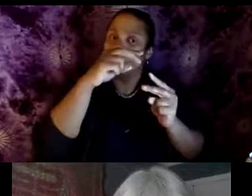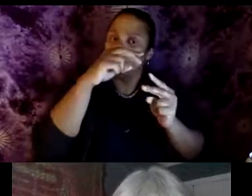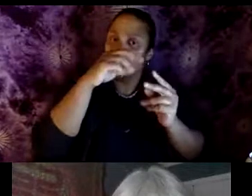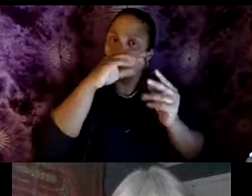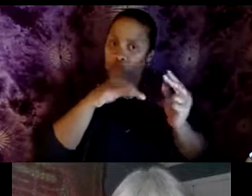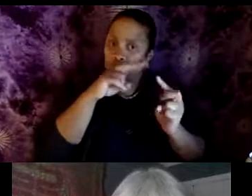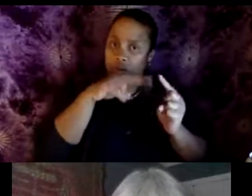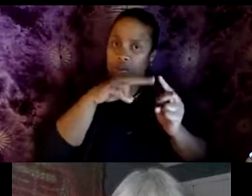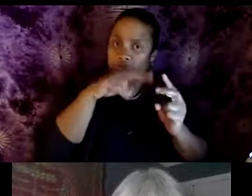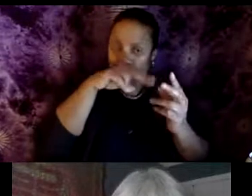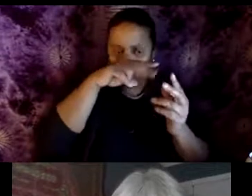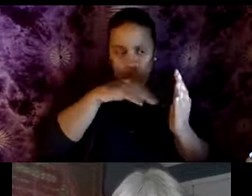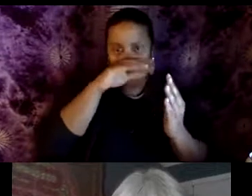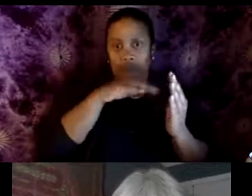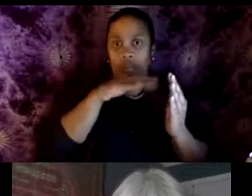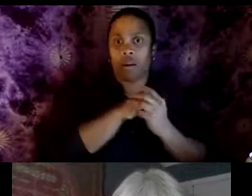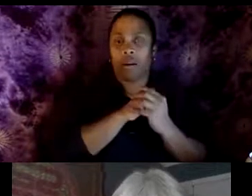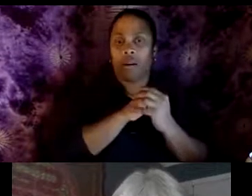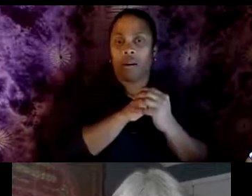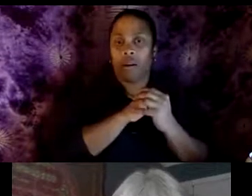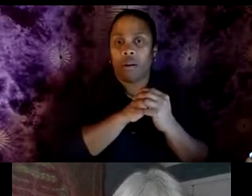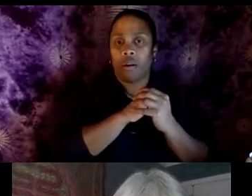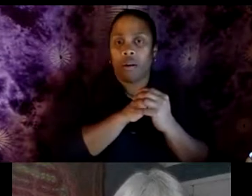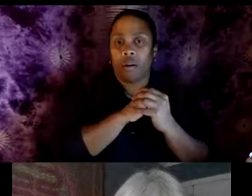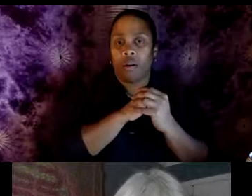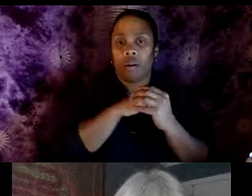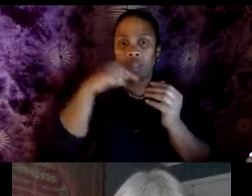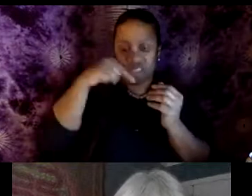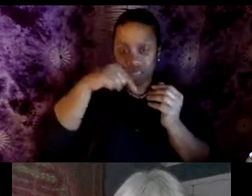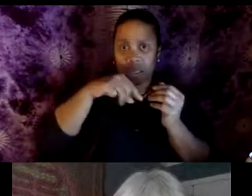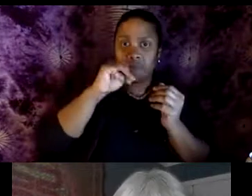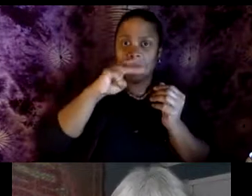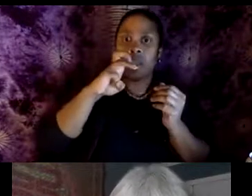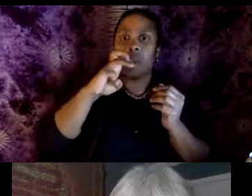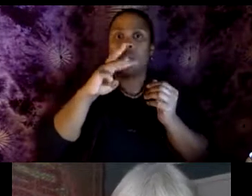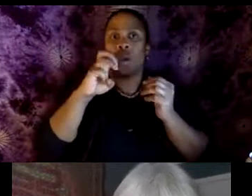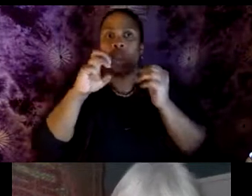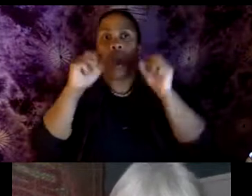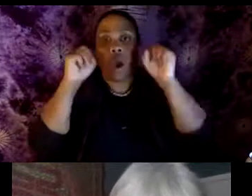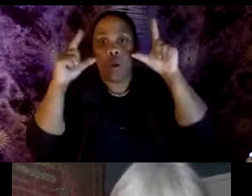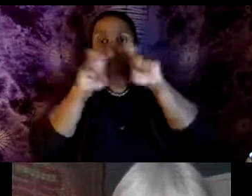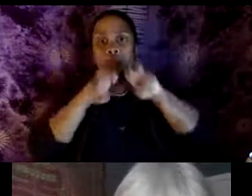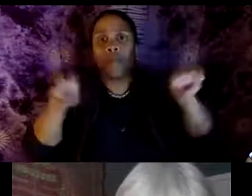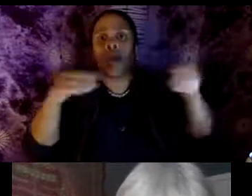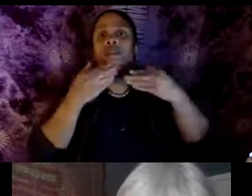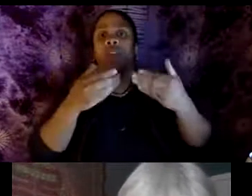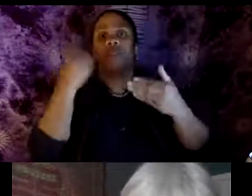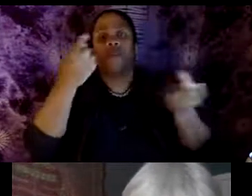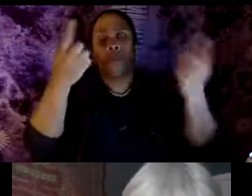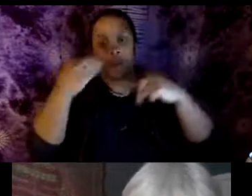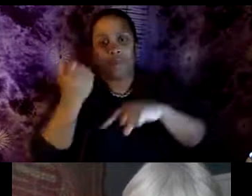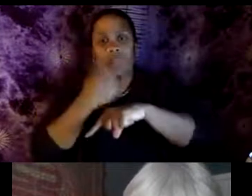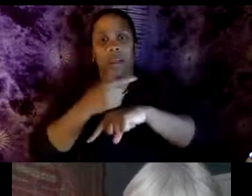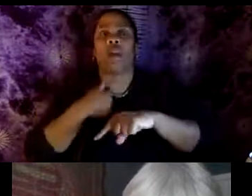that I do is on that website. And this has been the MeWe Awakening panel. Thank you so much for being here with all of us. We have a lot more